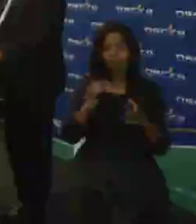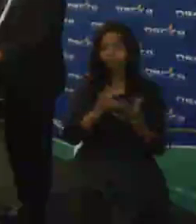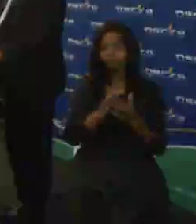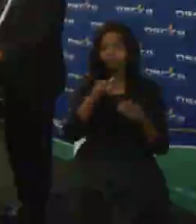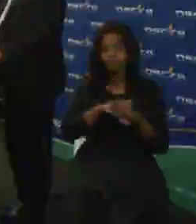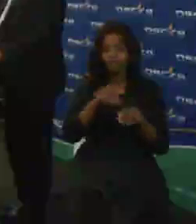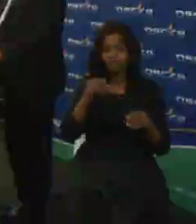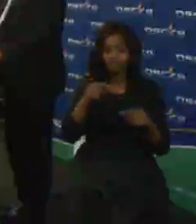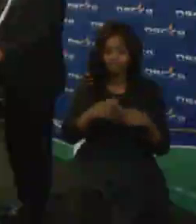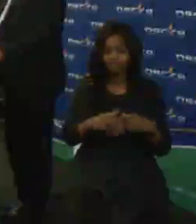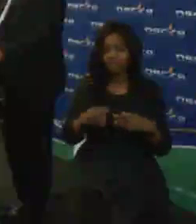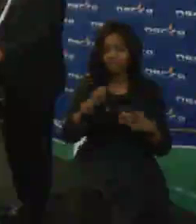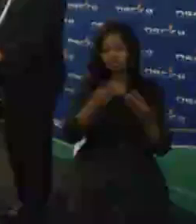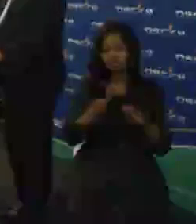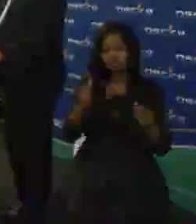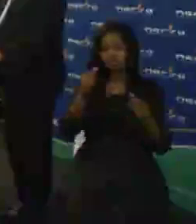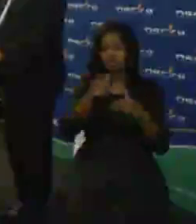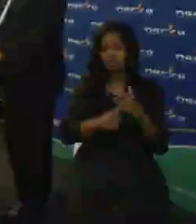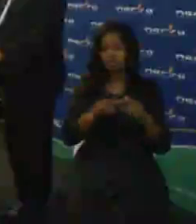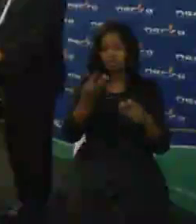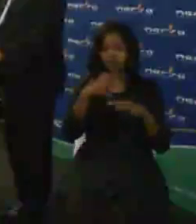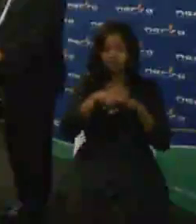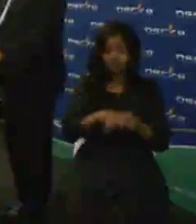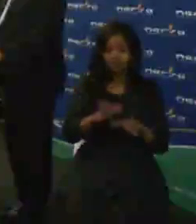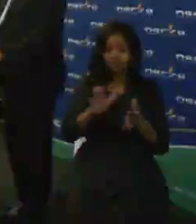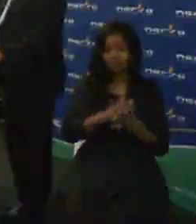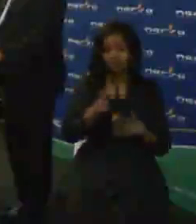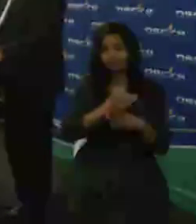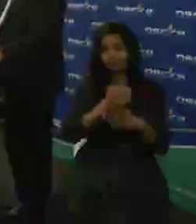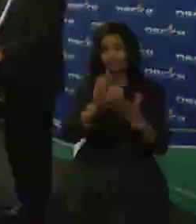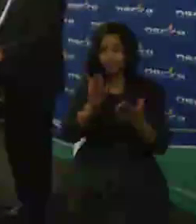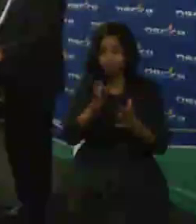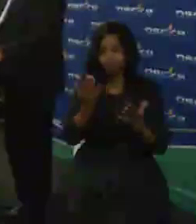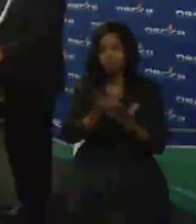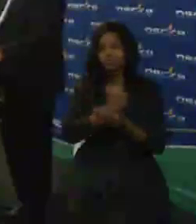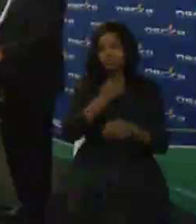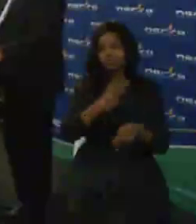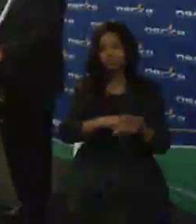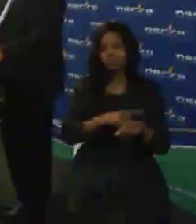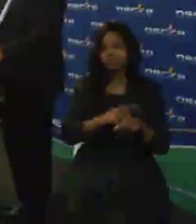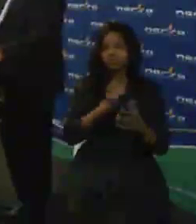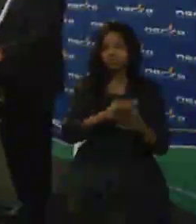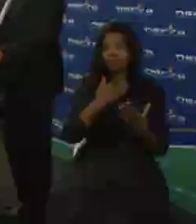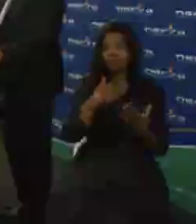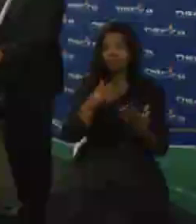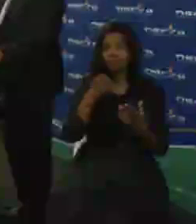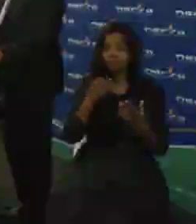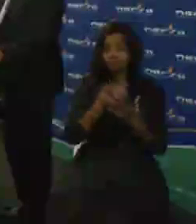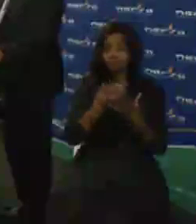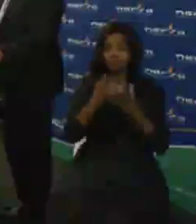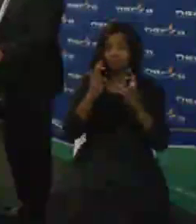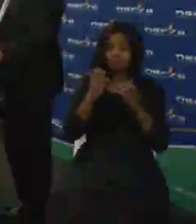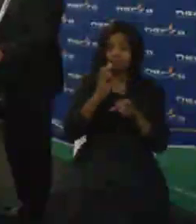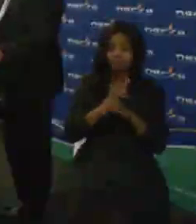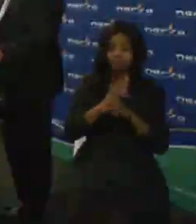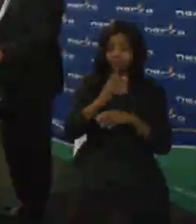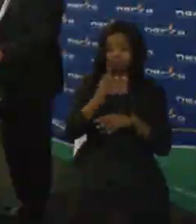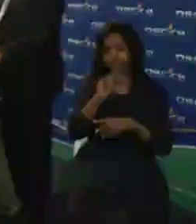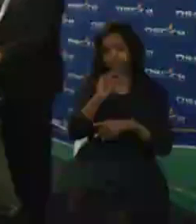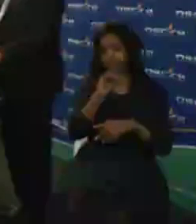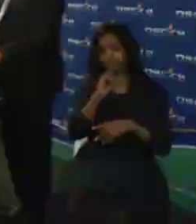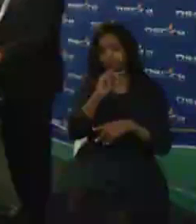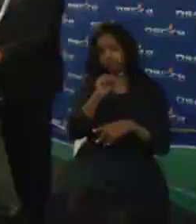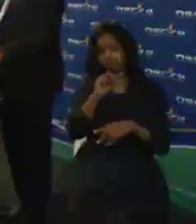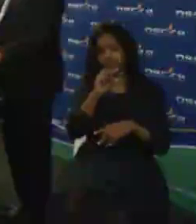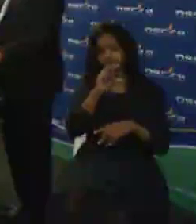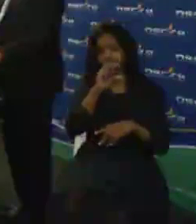the next few months. To implement it and execute it will take time. And if I may quote Mr. Kingston, he